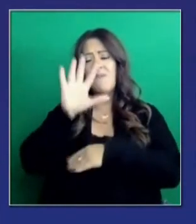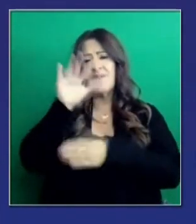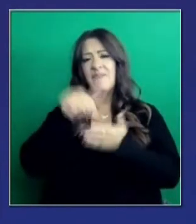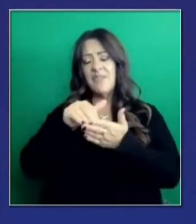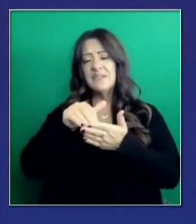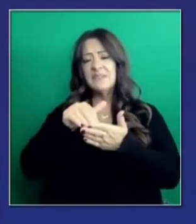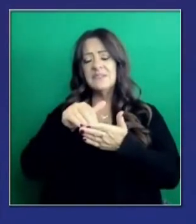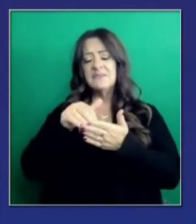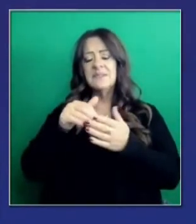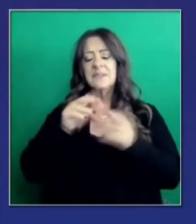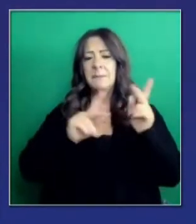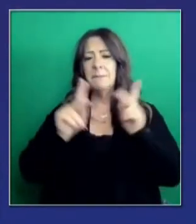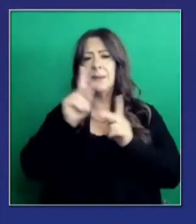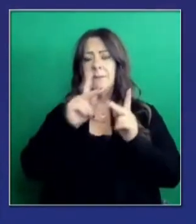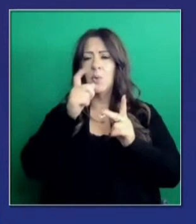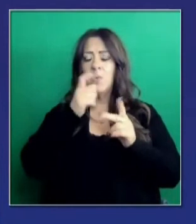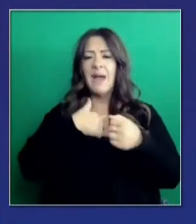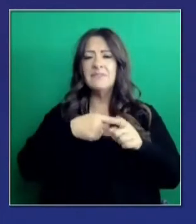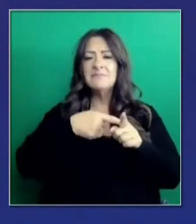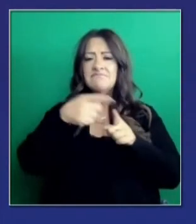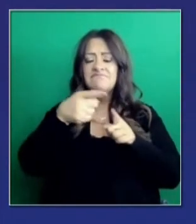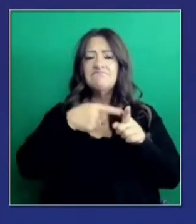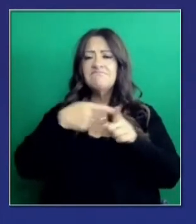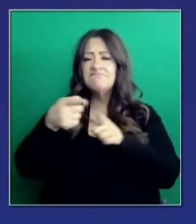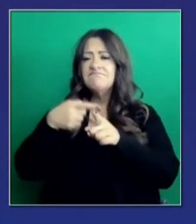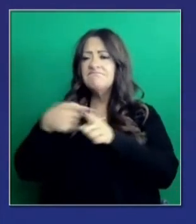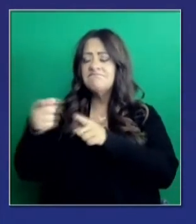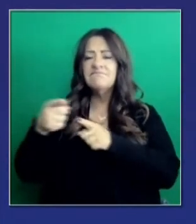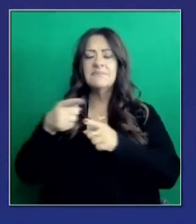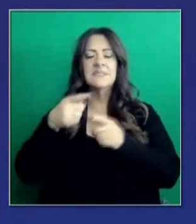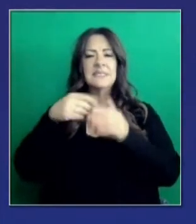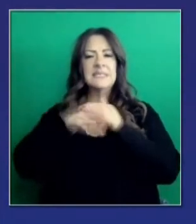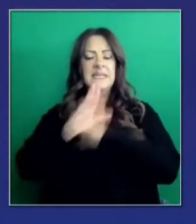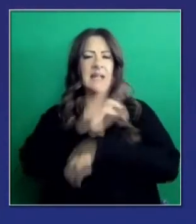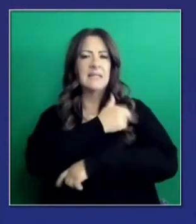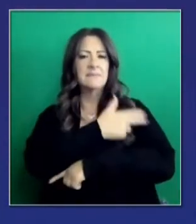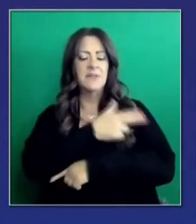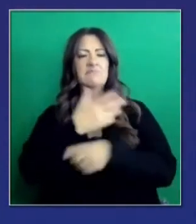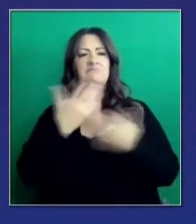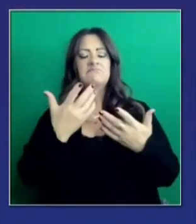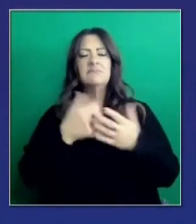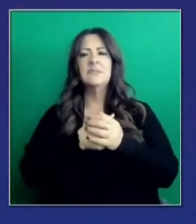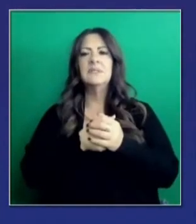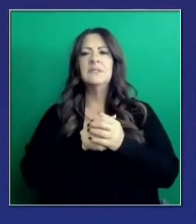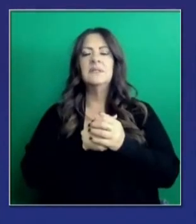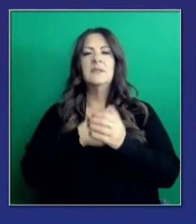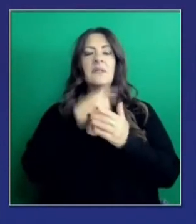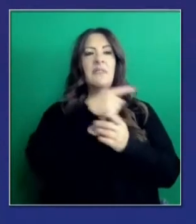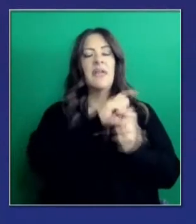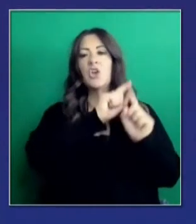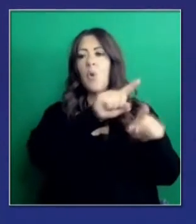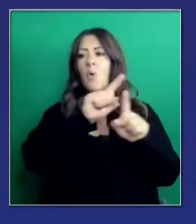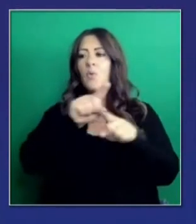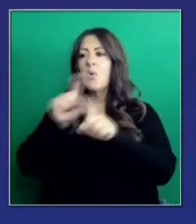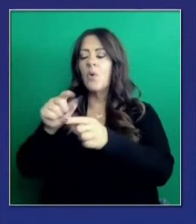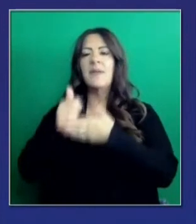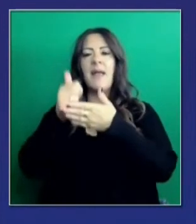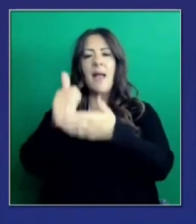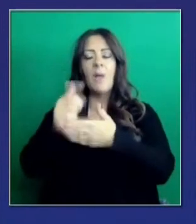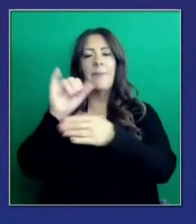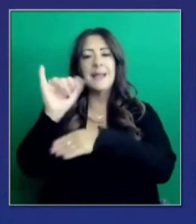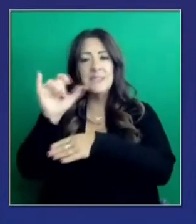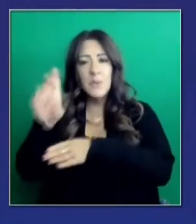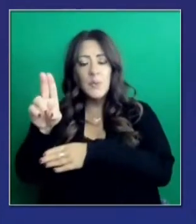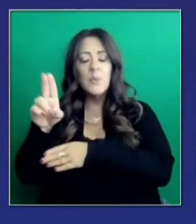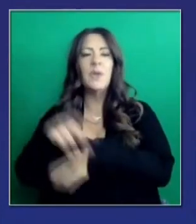means ICU capacity, which means we're expanding that capacity. It's not static ICU capacity. We can expand that